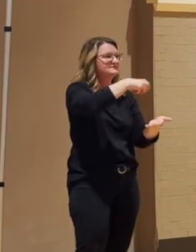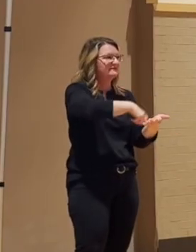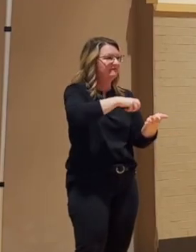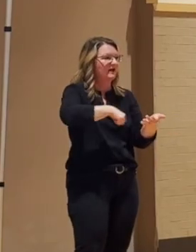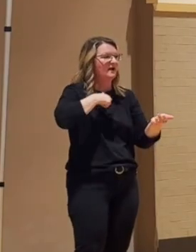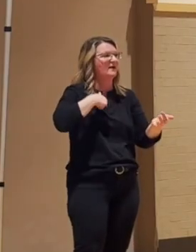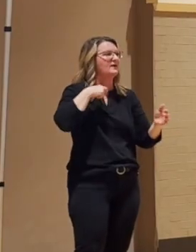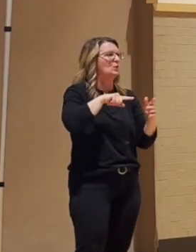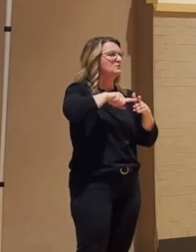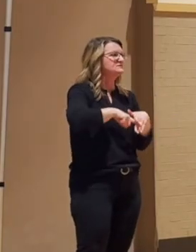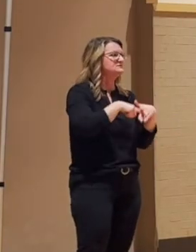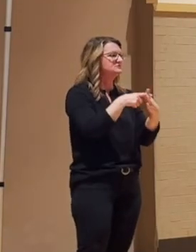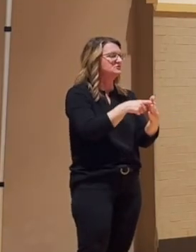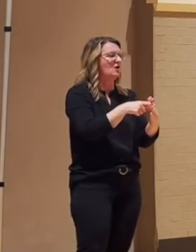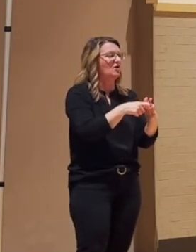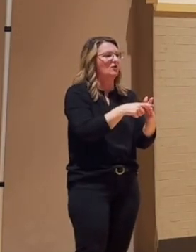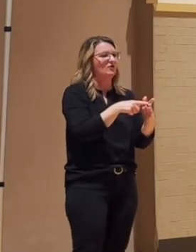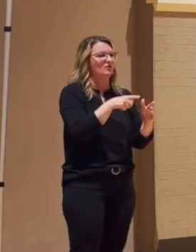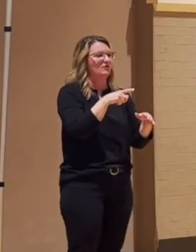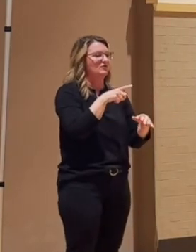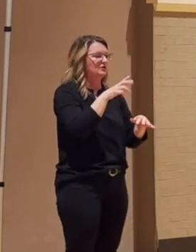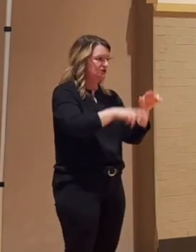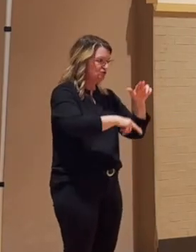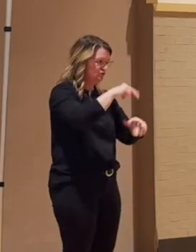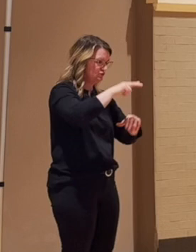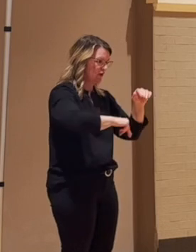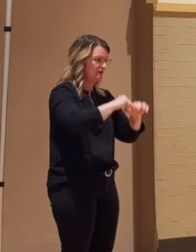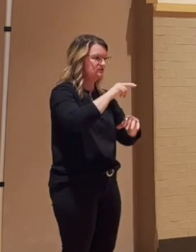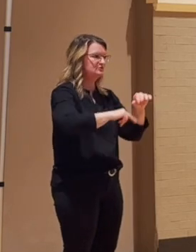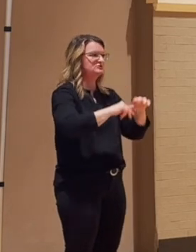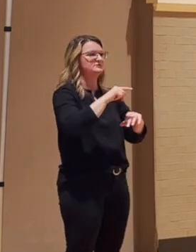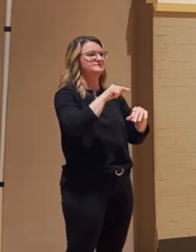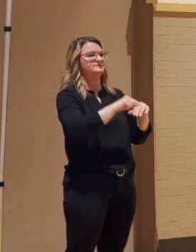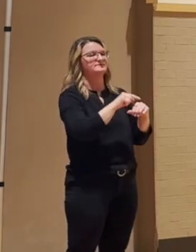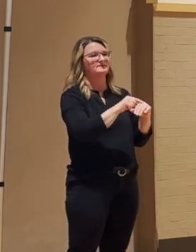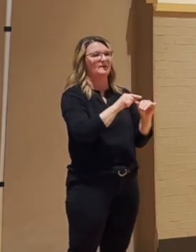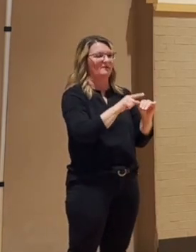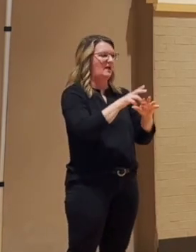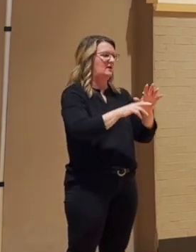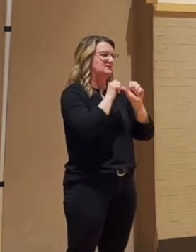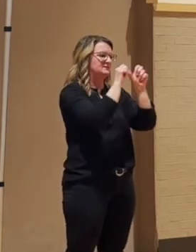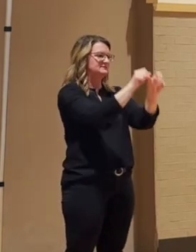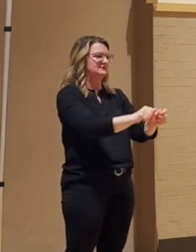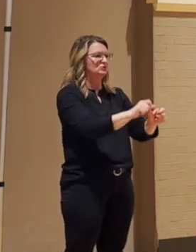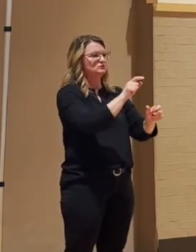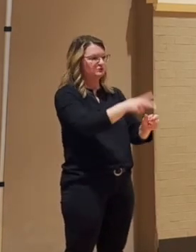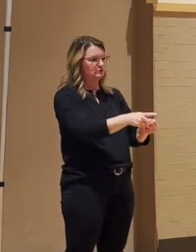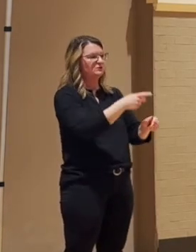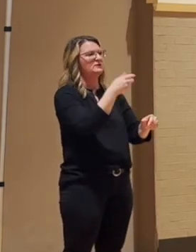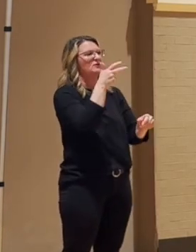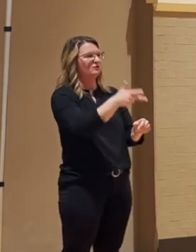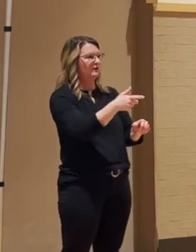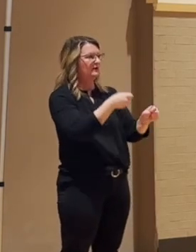They will start the tank construction. Year 2, construction will continue, and year 3, they will